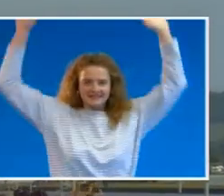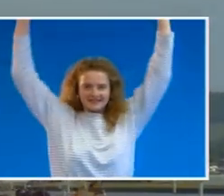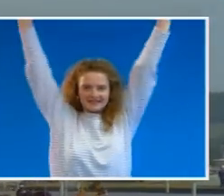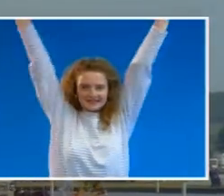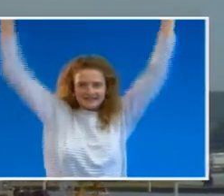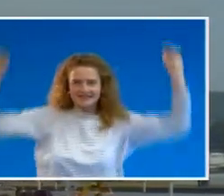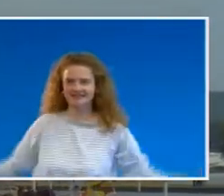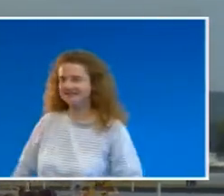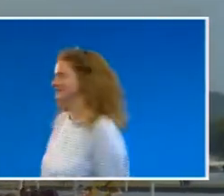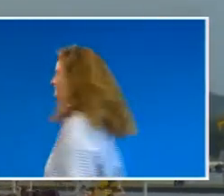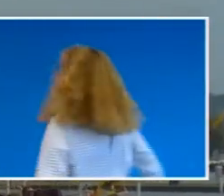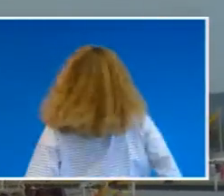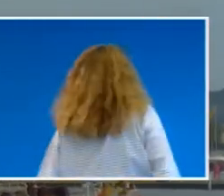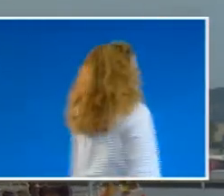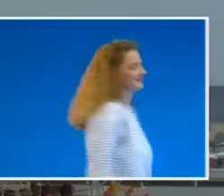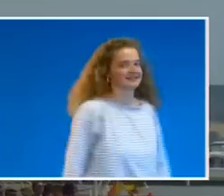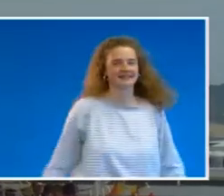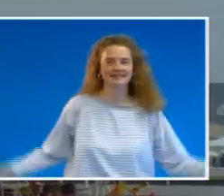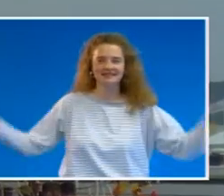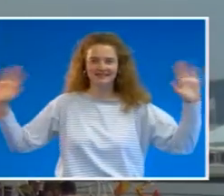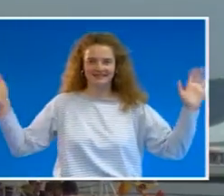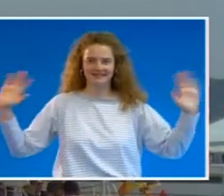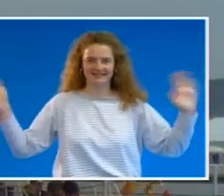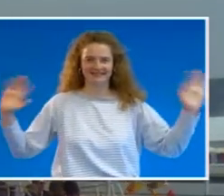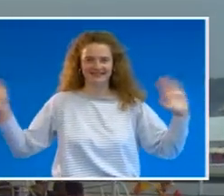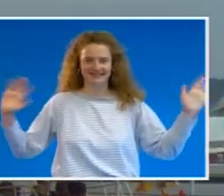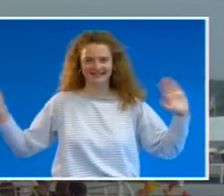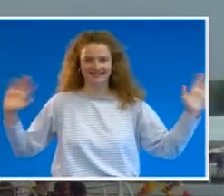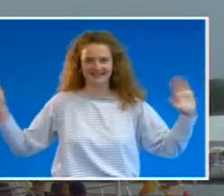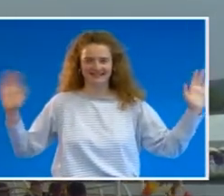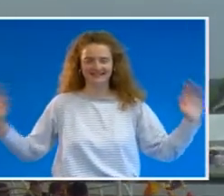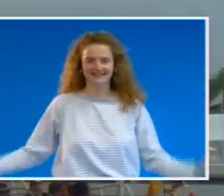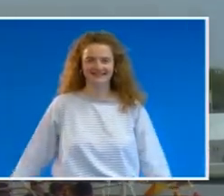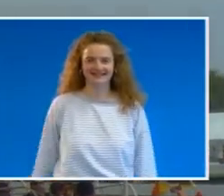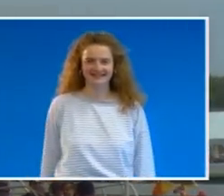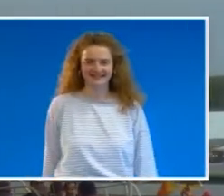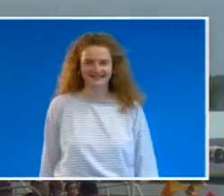and reach up high. Turn around and wave goodbye.